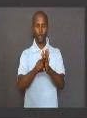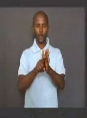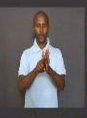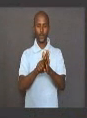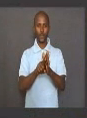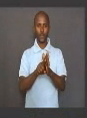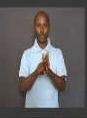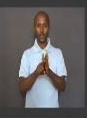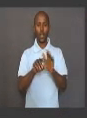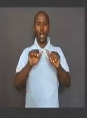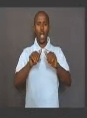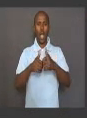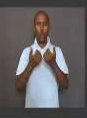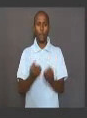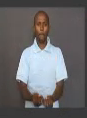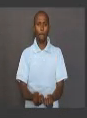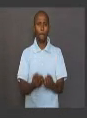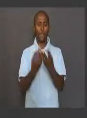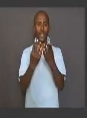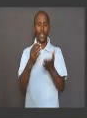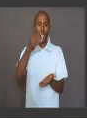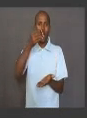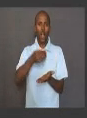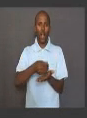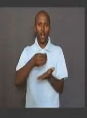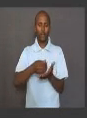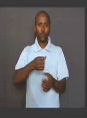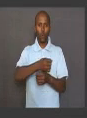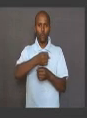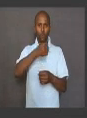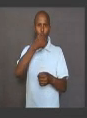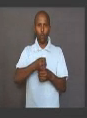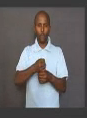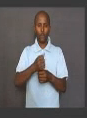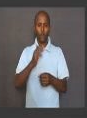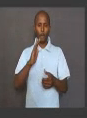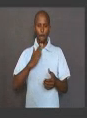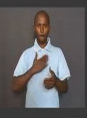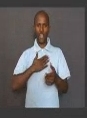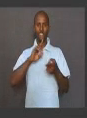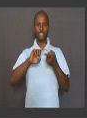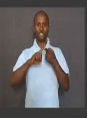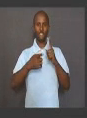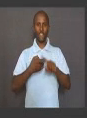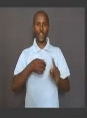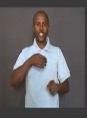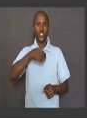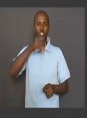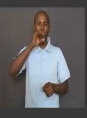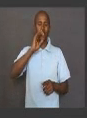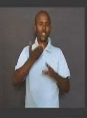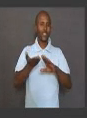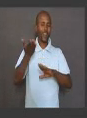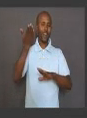This is how many cups of coffee my friend drank over the